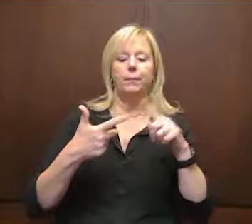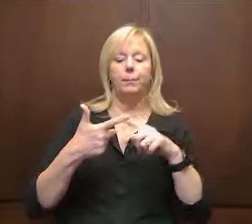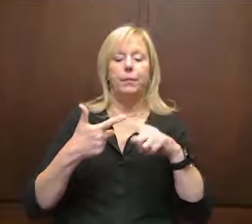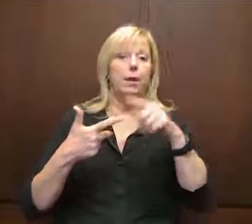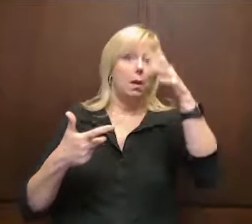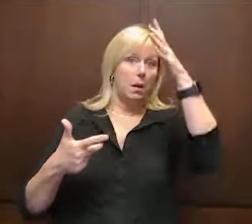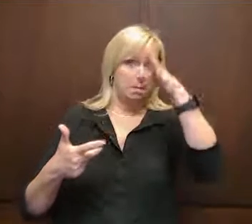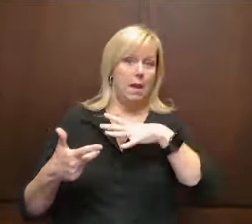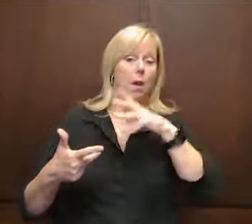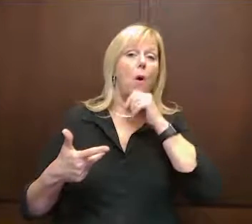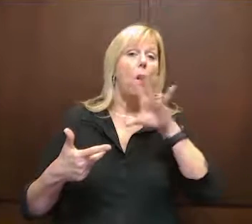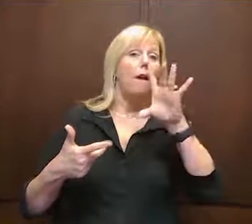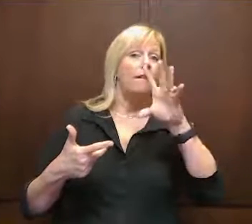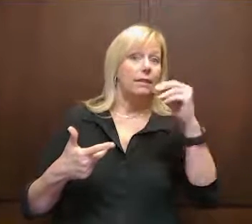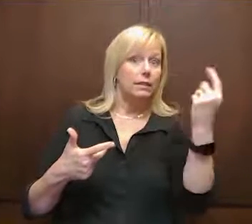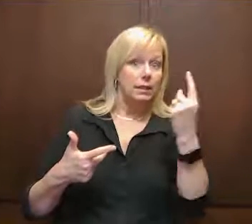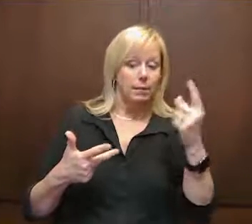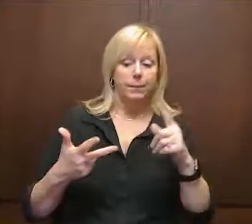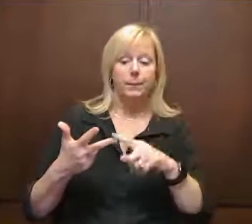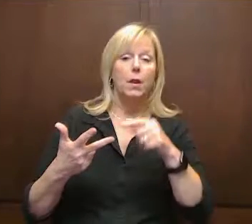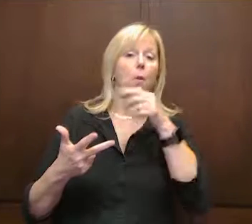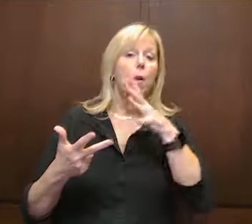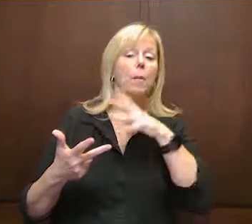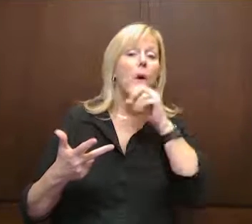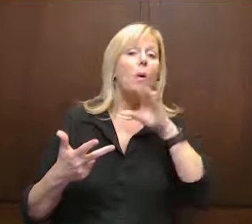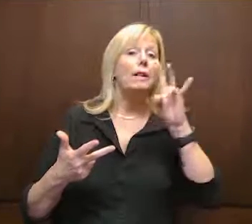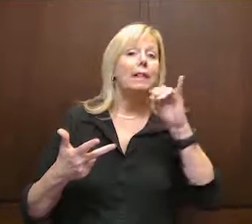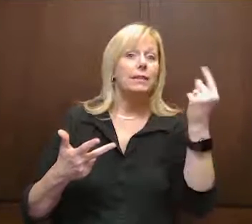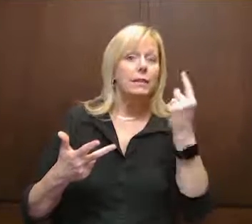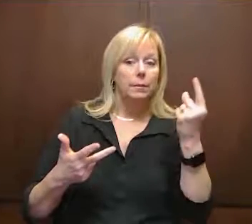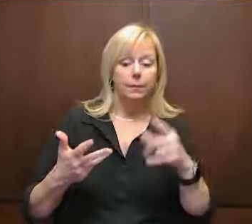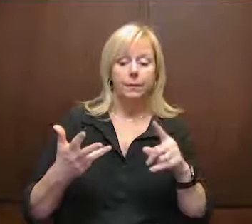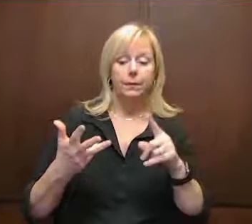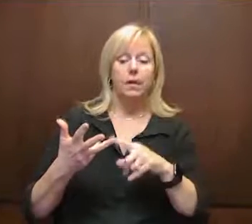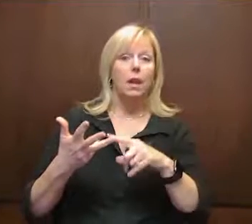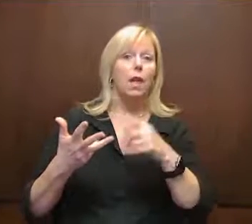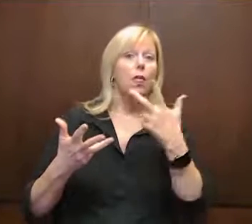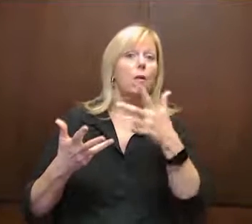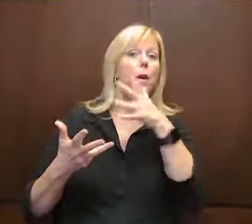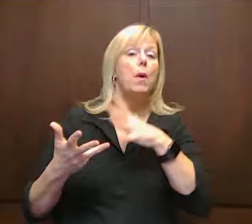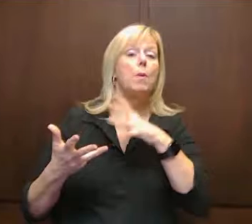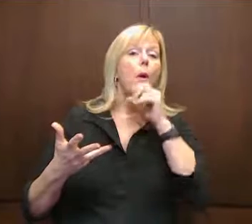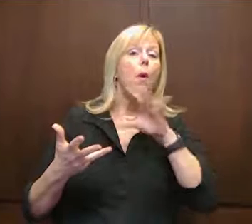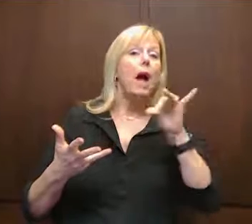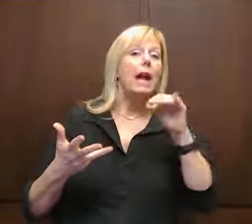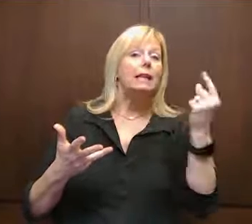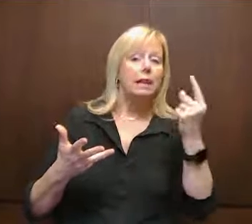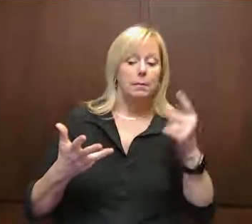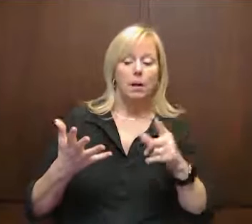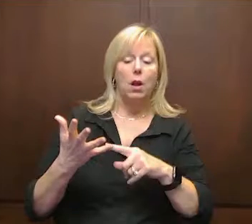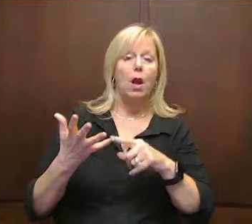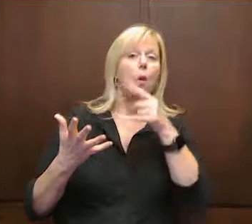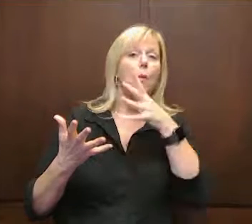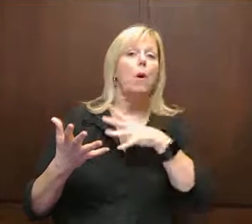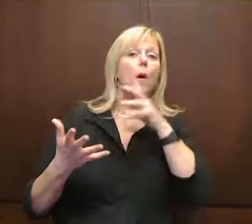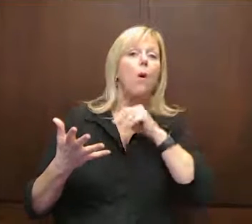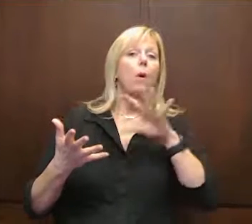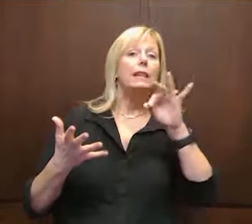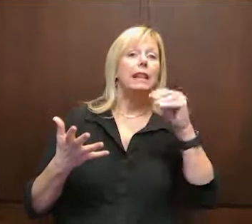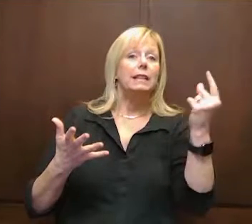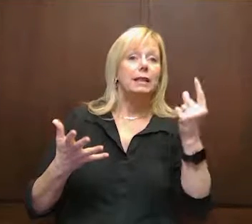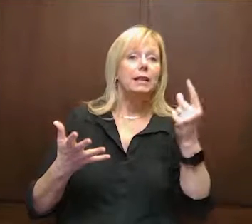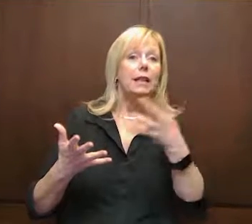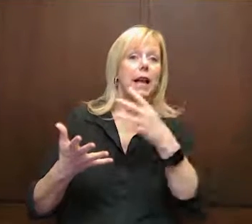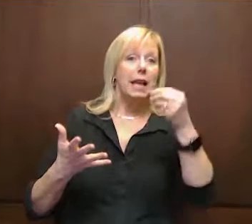a male in his 50s, a female in her 70s, 3 females in their 80s, a female in her 90s,